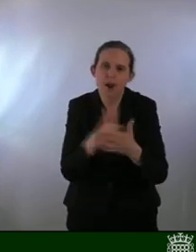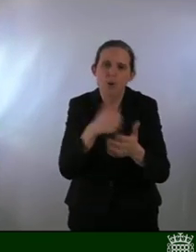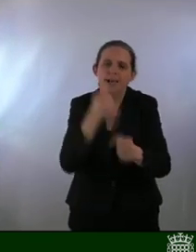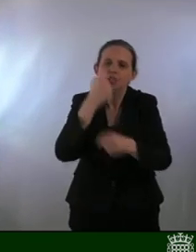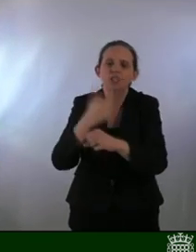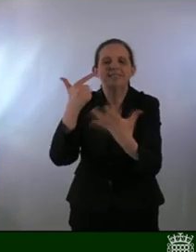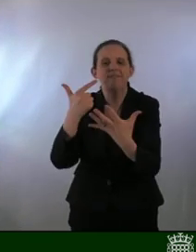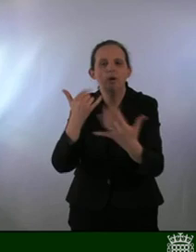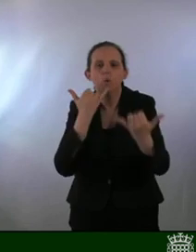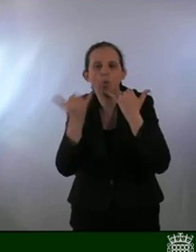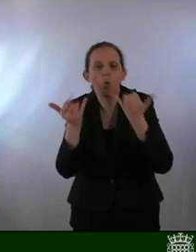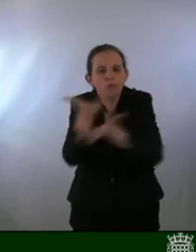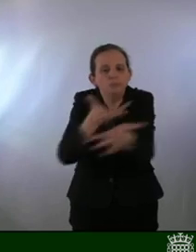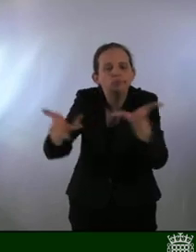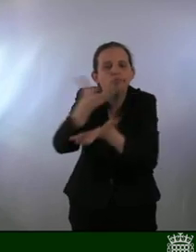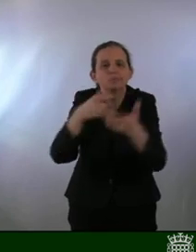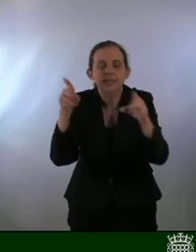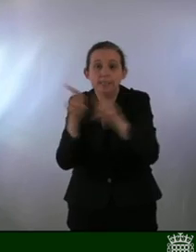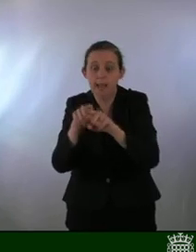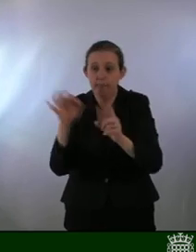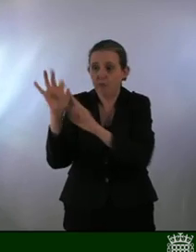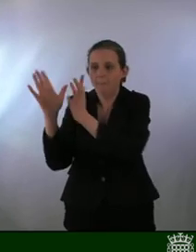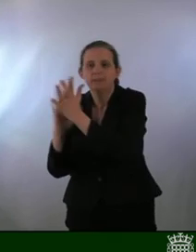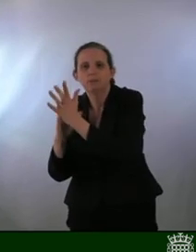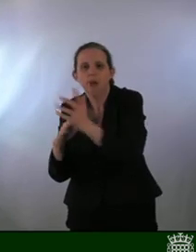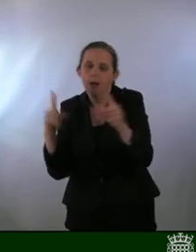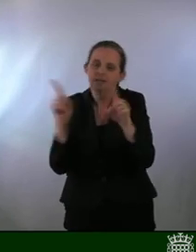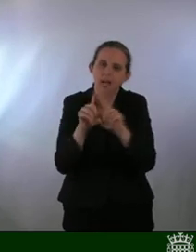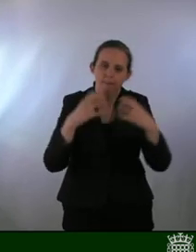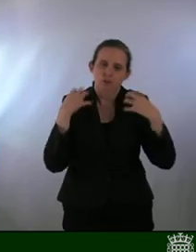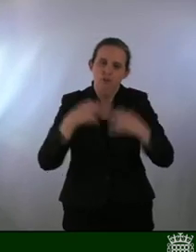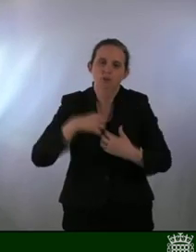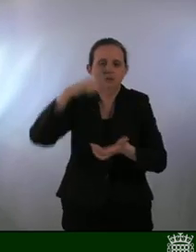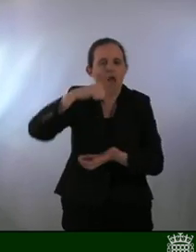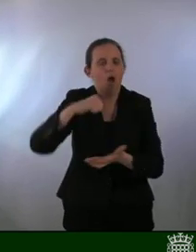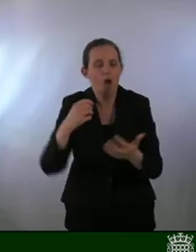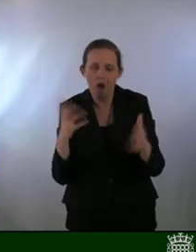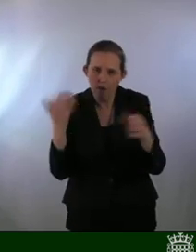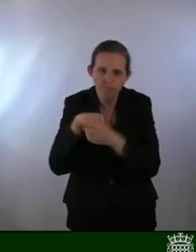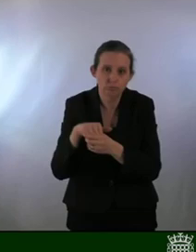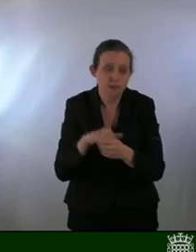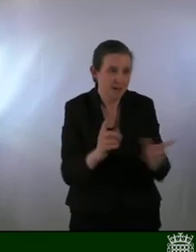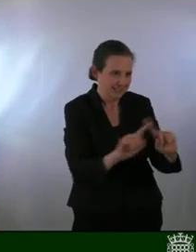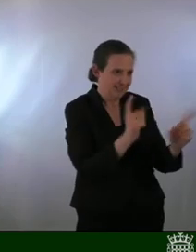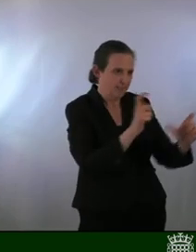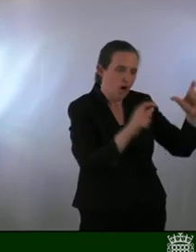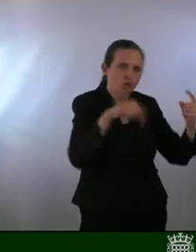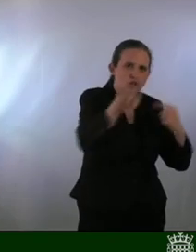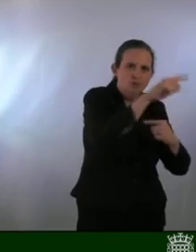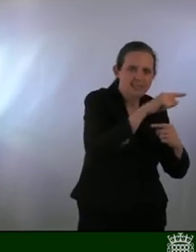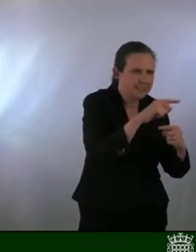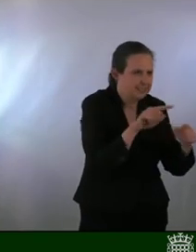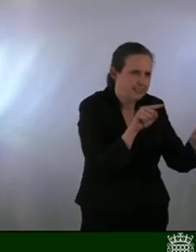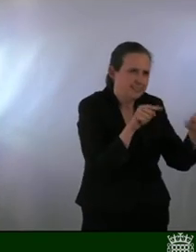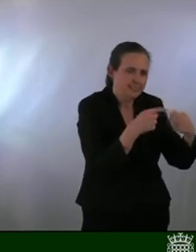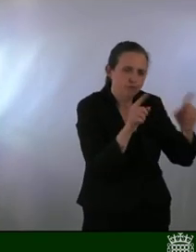the Prime Minister and the Chancellor of the Exchequer. But we are on different countries are also on different places on the